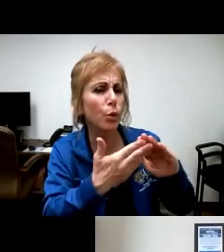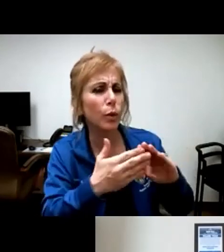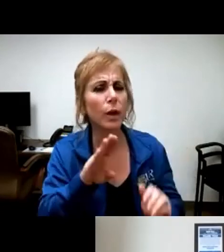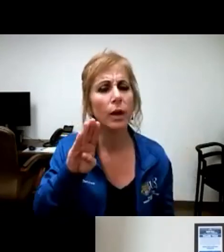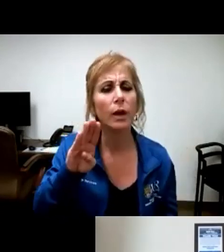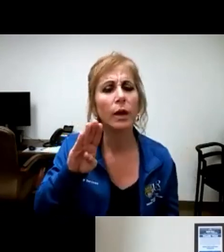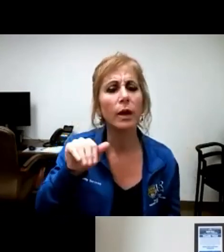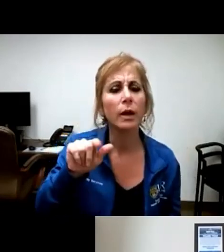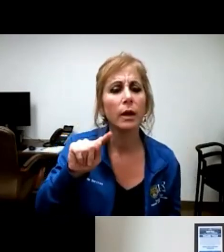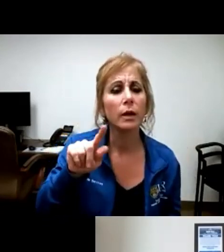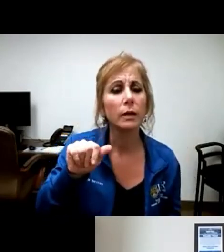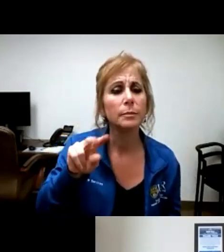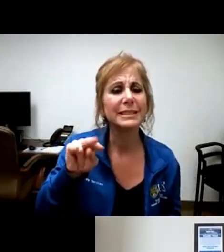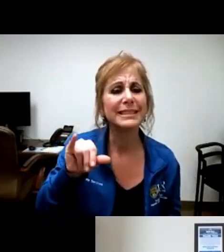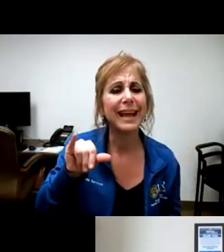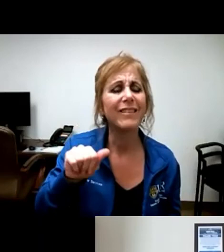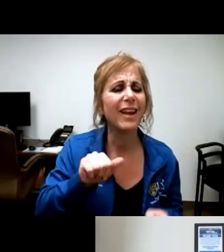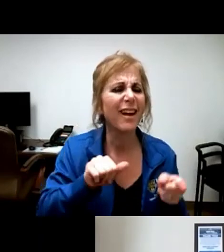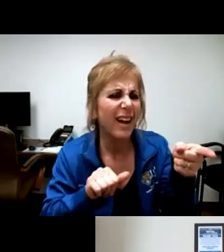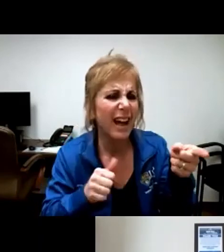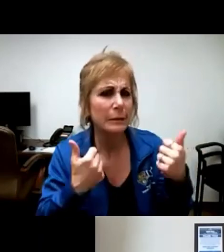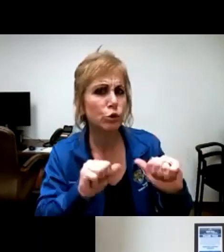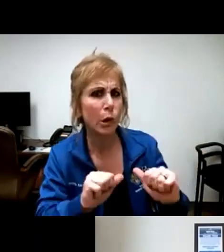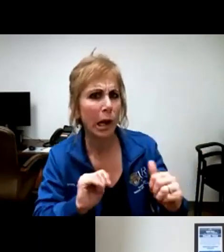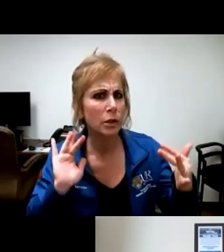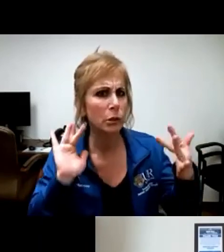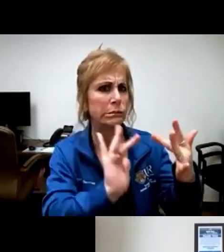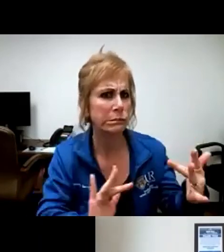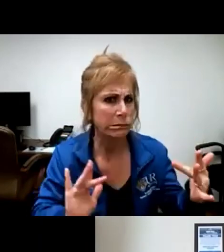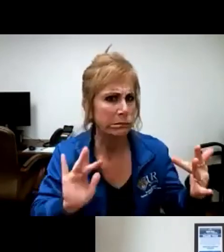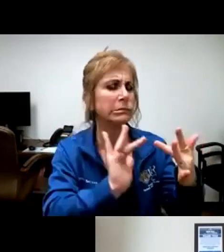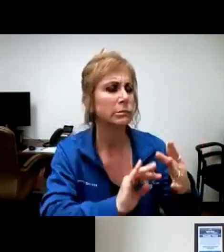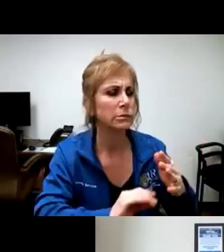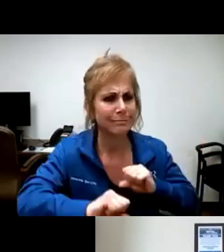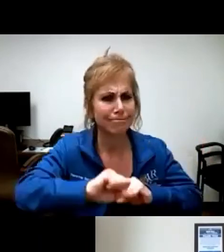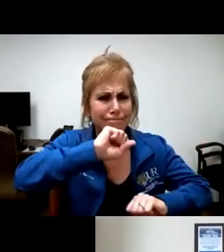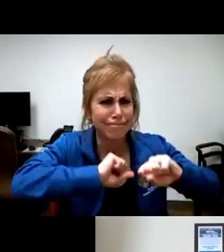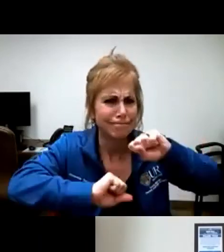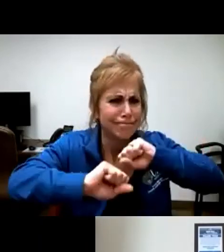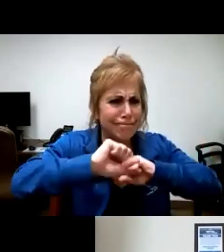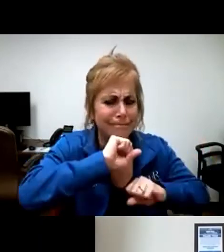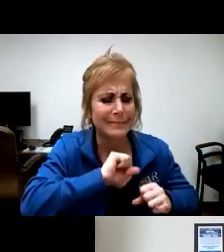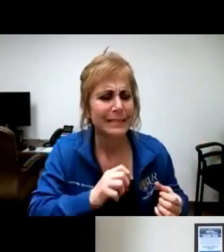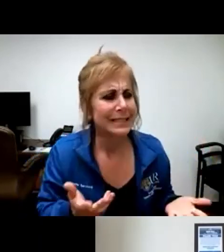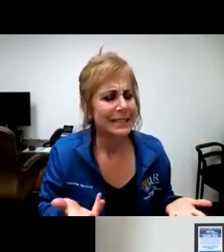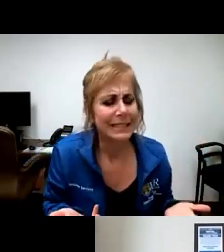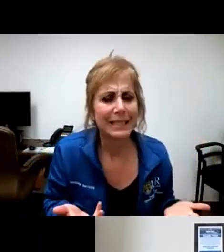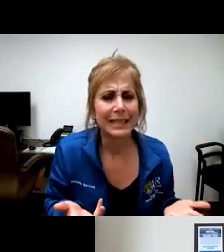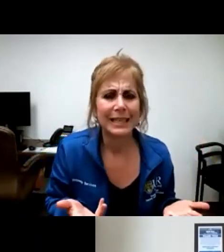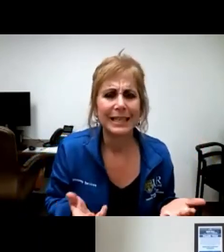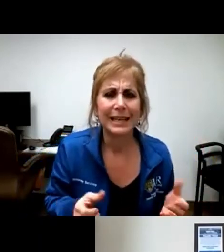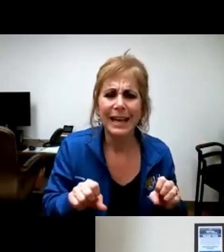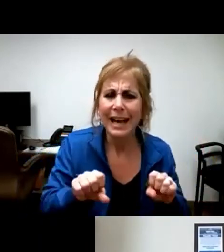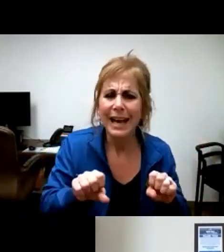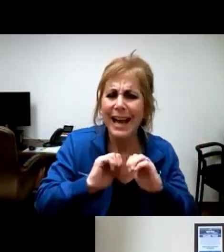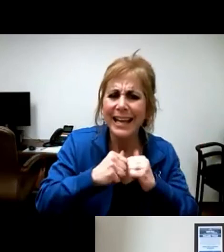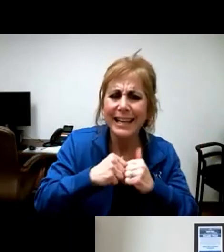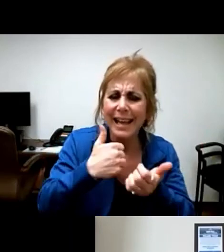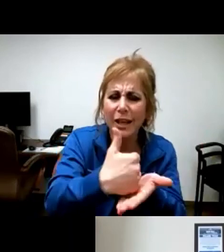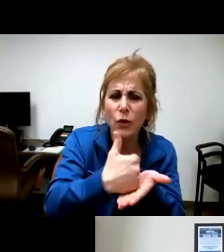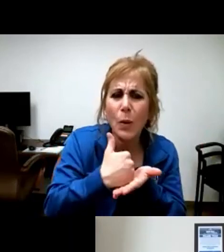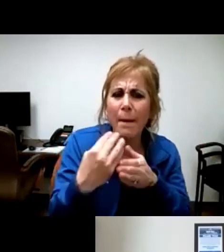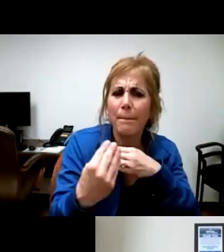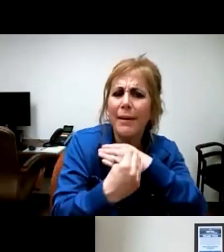hard. What advice can you provide for cancer screenings like cervical, breast,